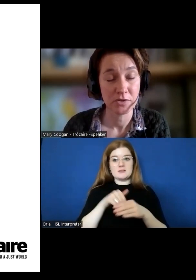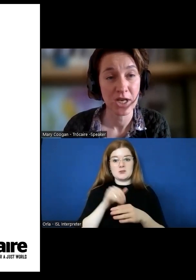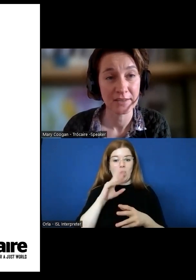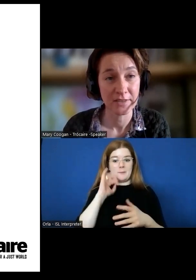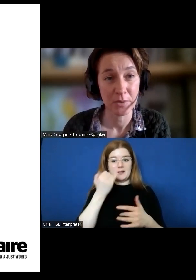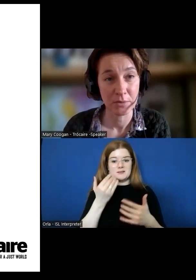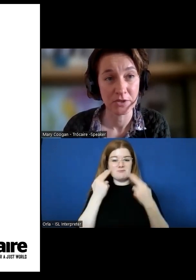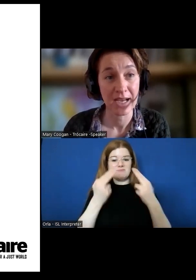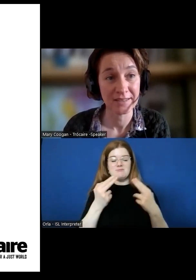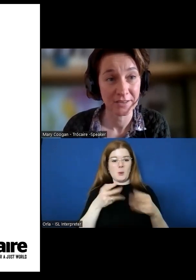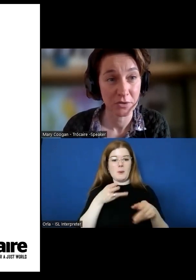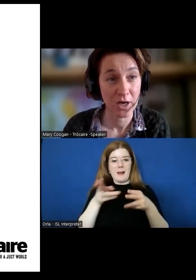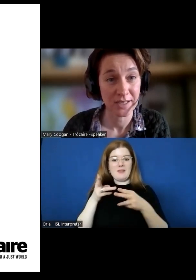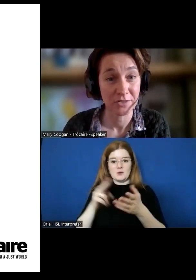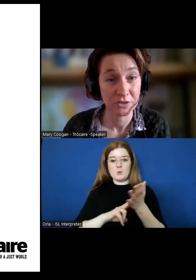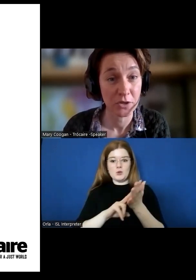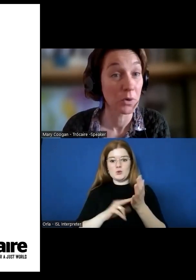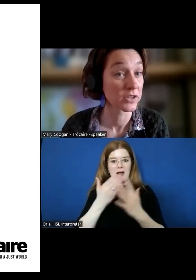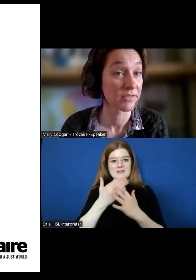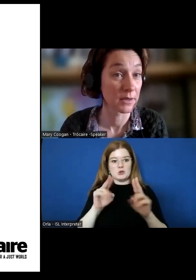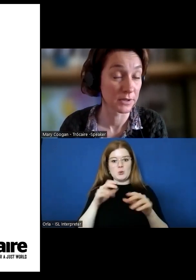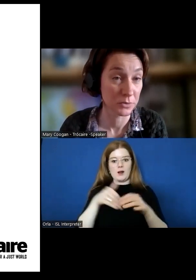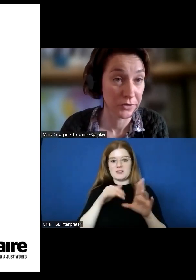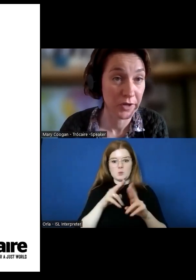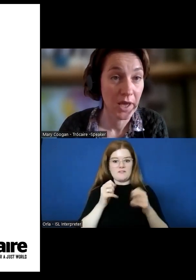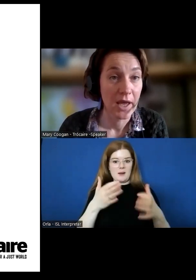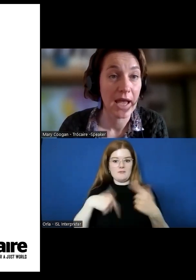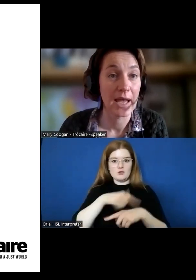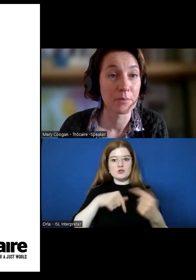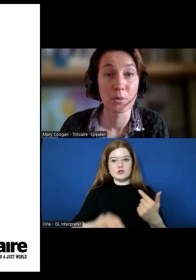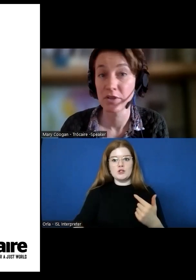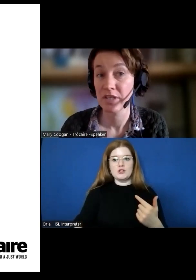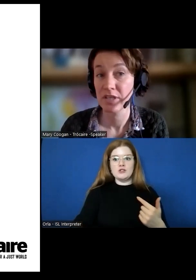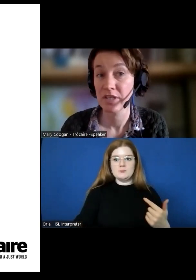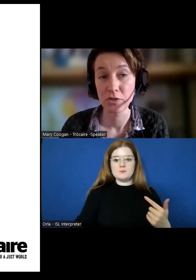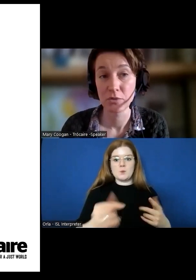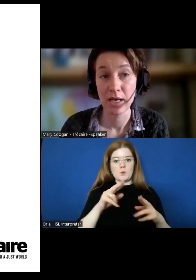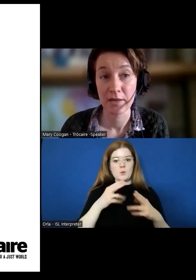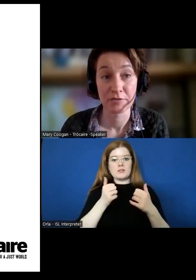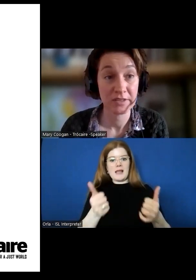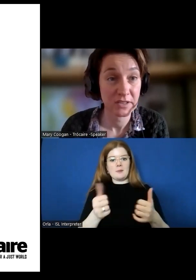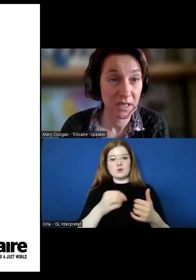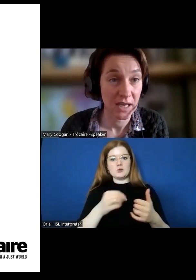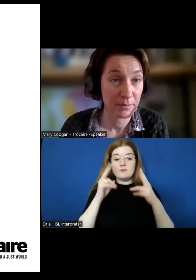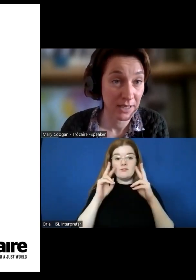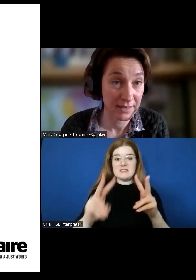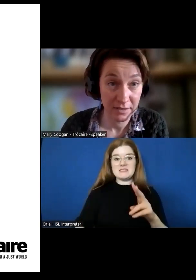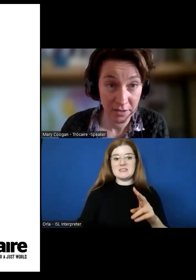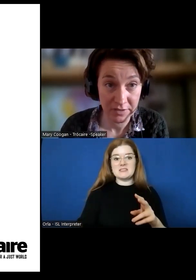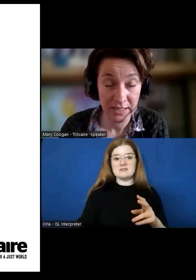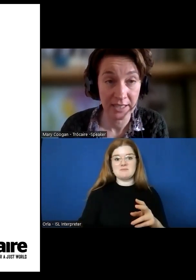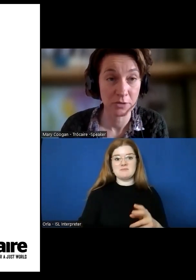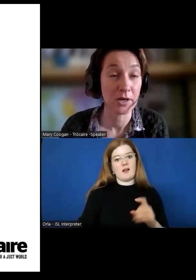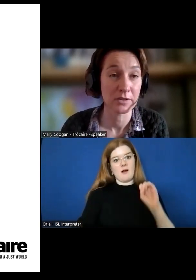usual channels that we would access new content through weren't available to us. We weren't able to visit